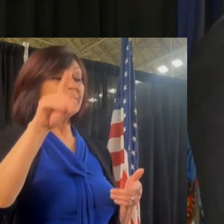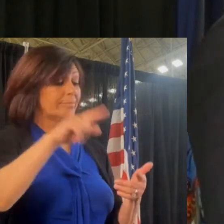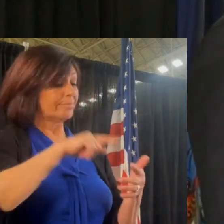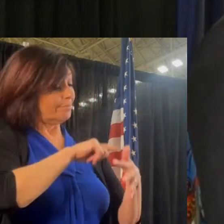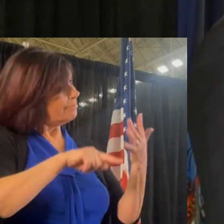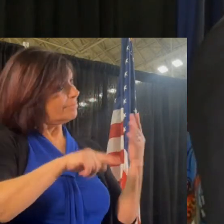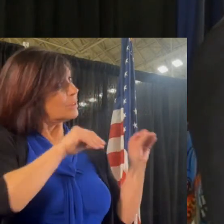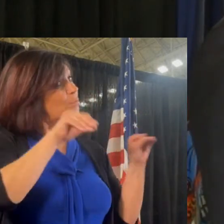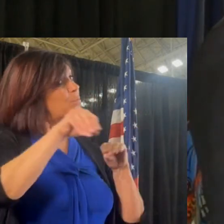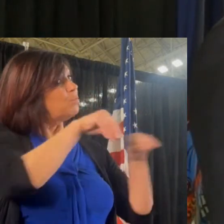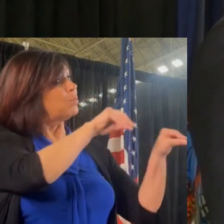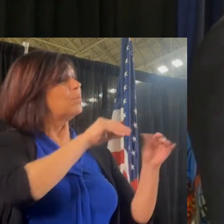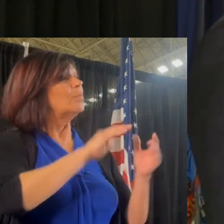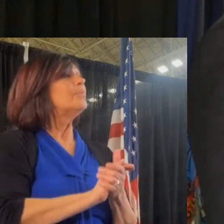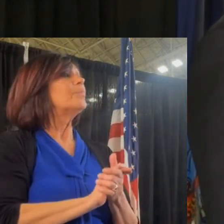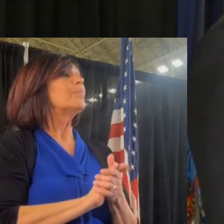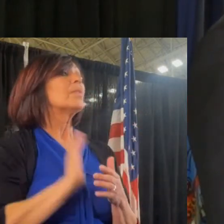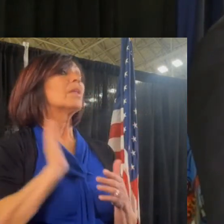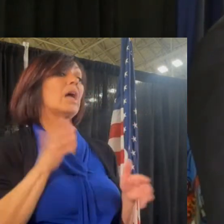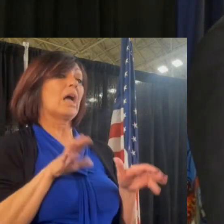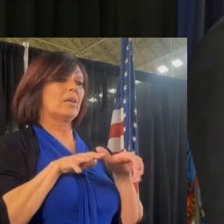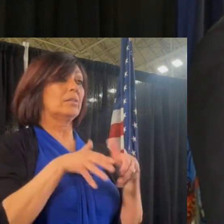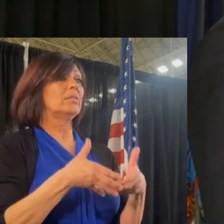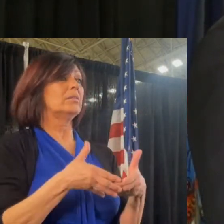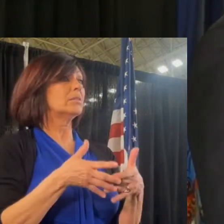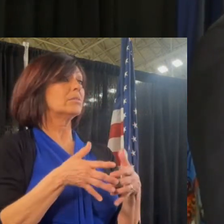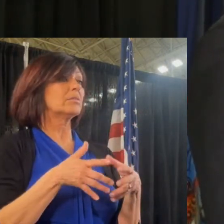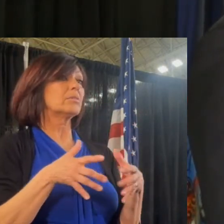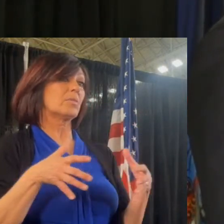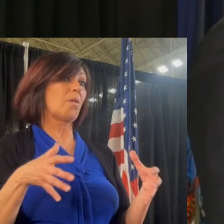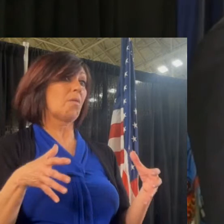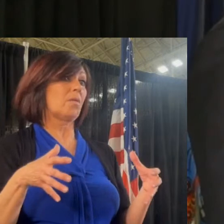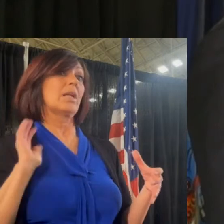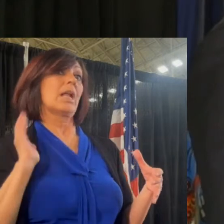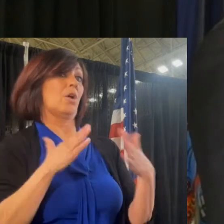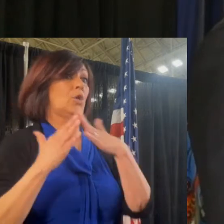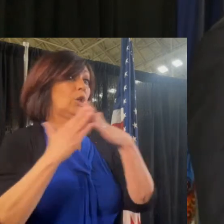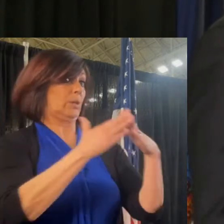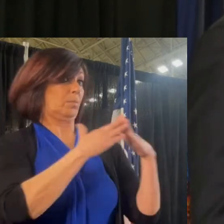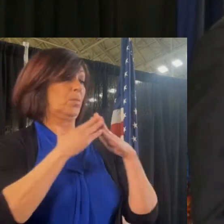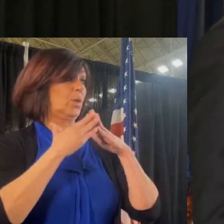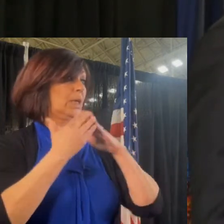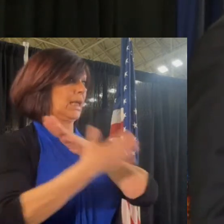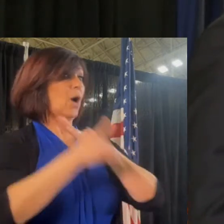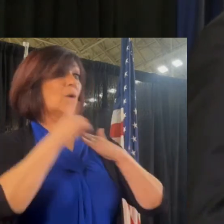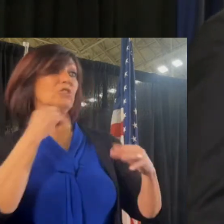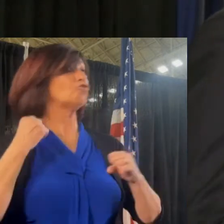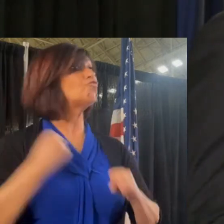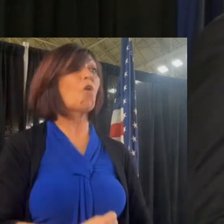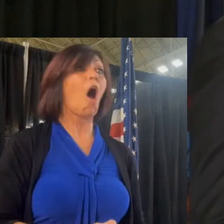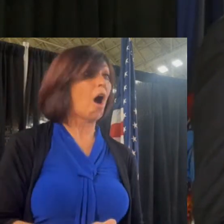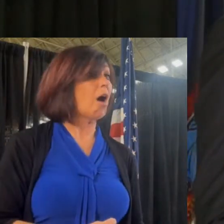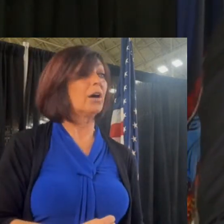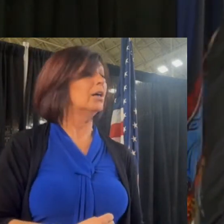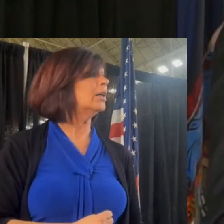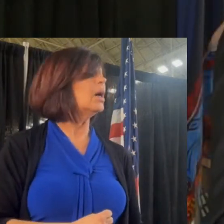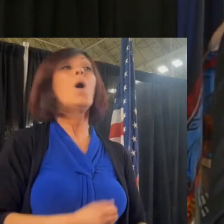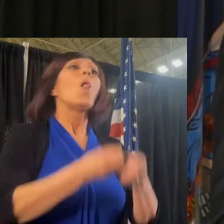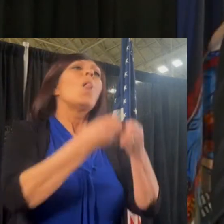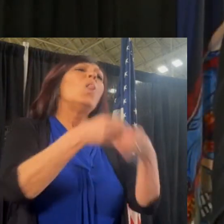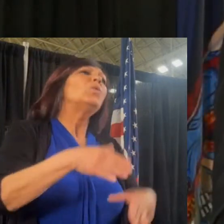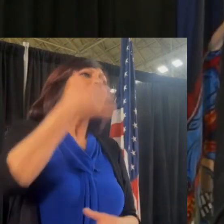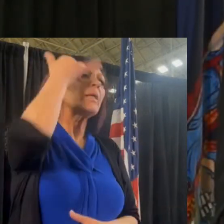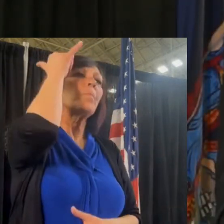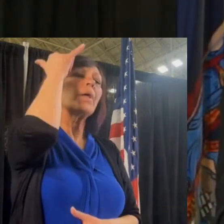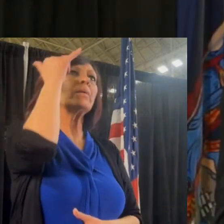Vegas. Our population is growing, and our community and the county is strong. Losing the Bills would be a